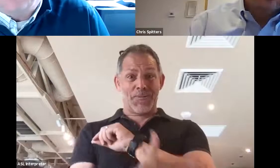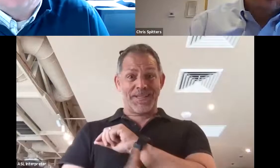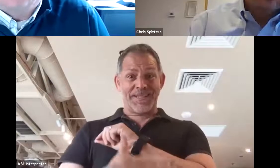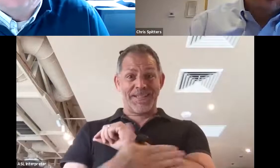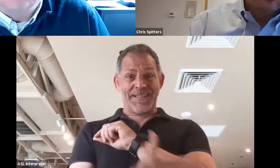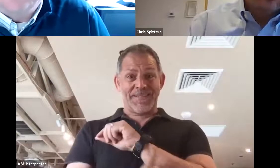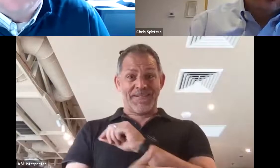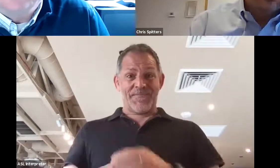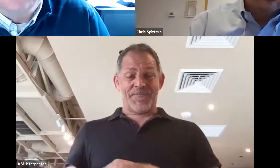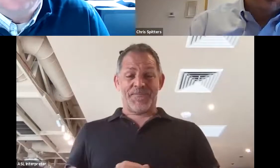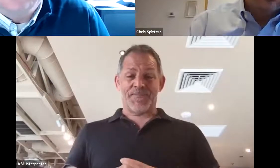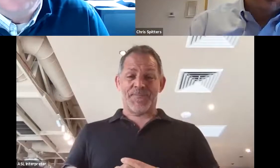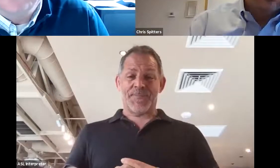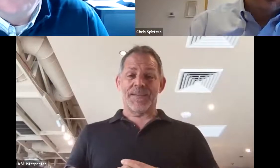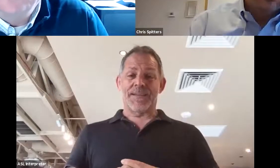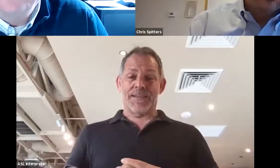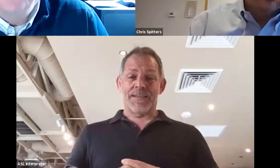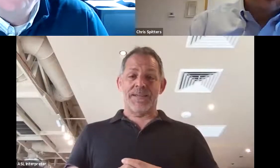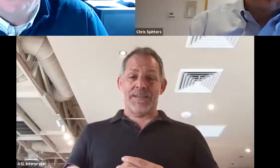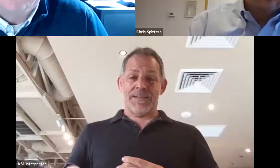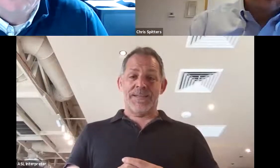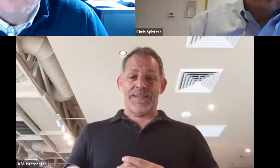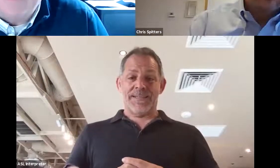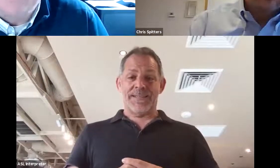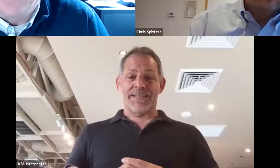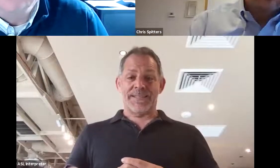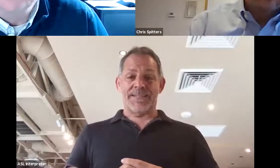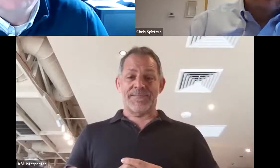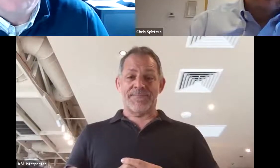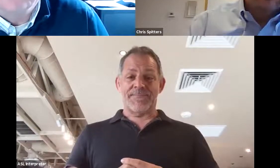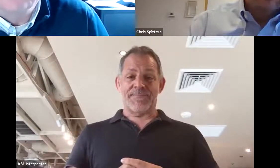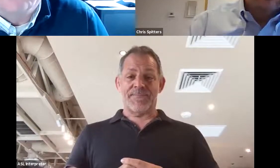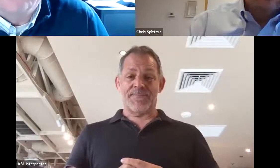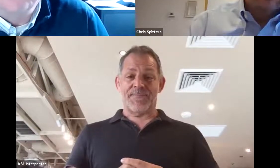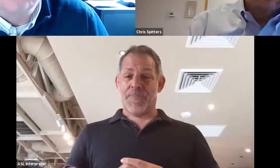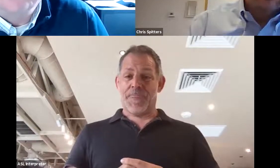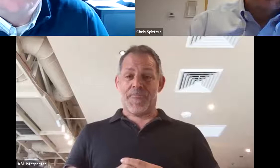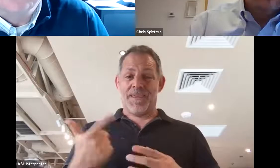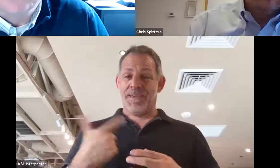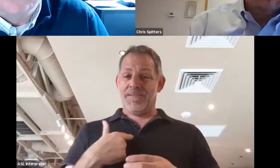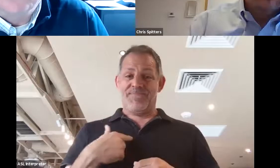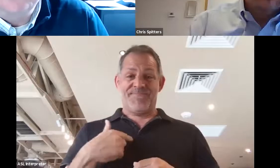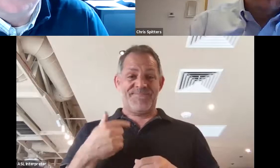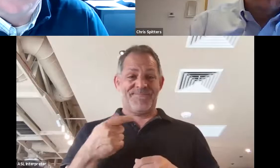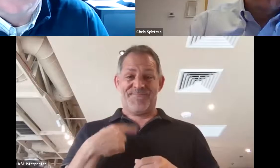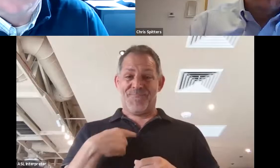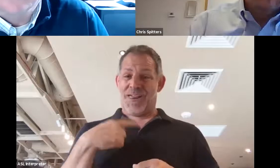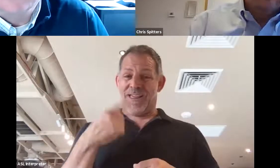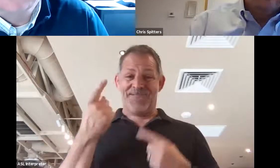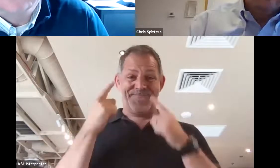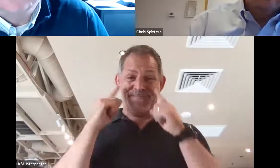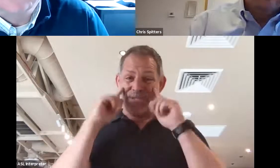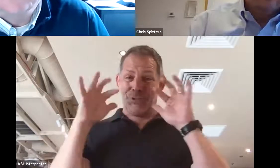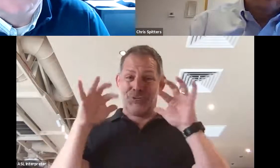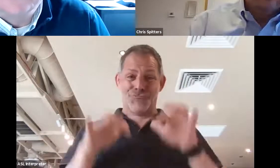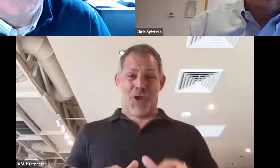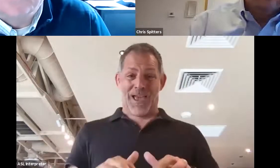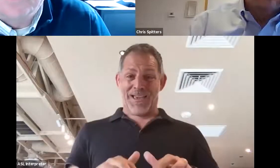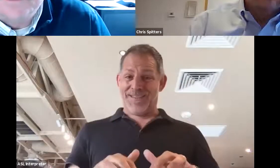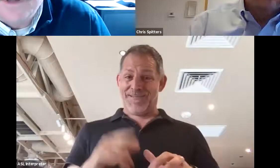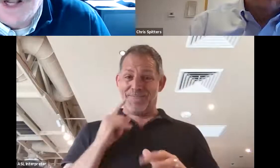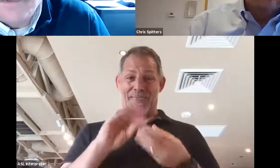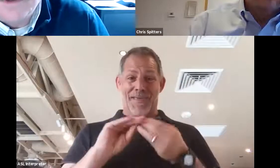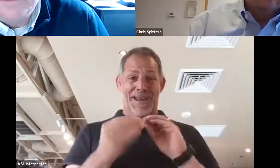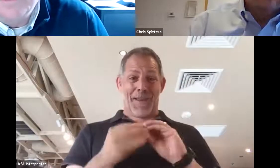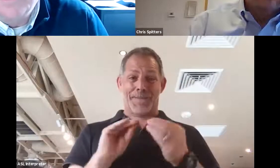have the power to push our numbers back down. We've done it before, and we can do it again, and that's really essential to get